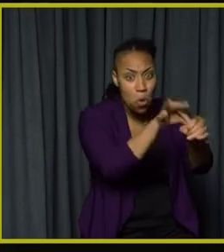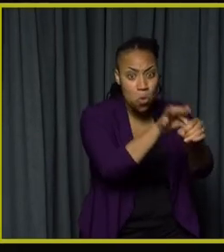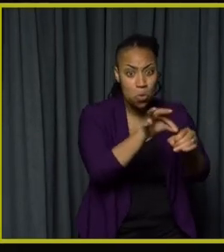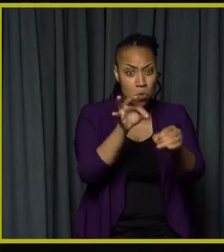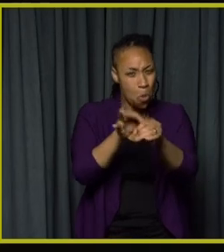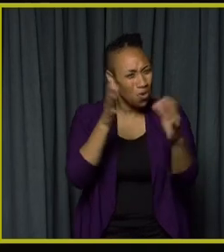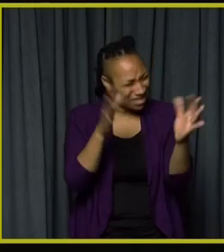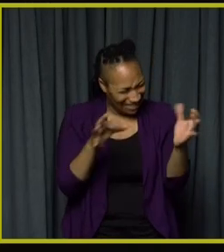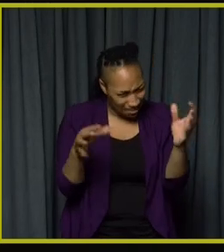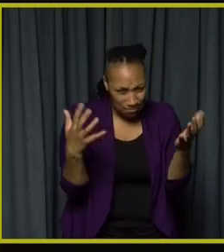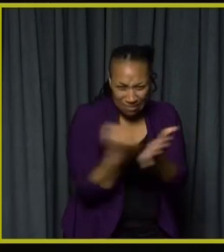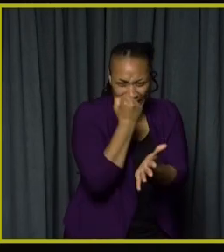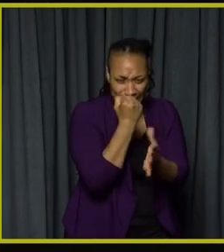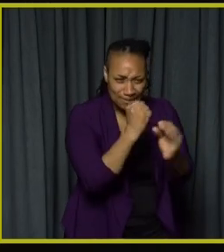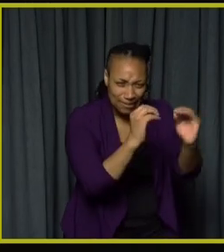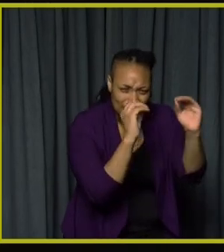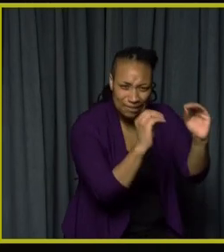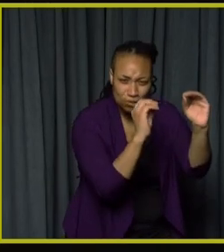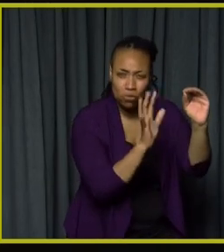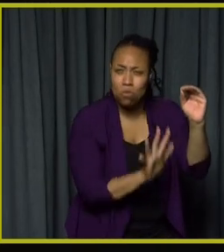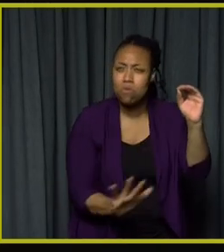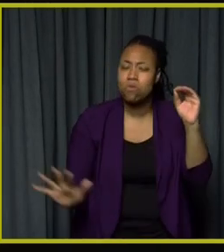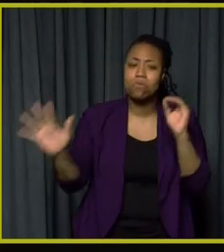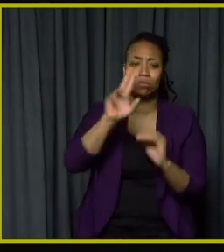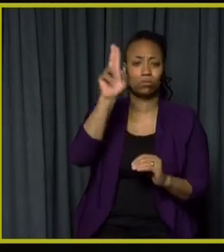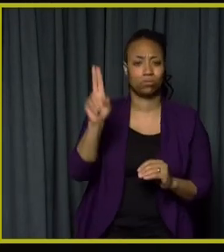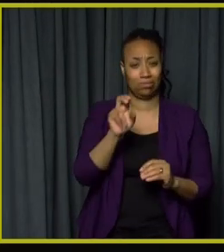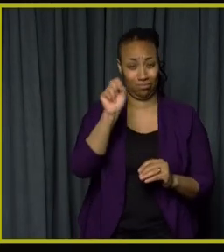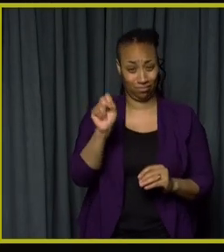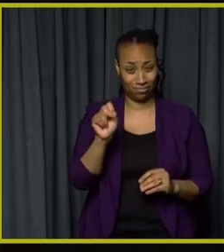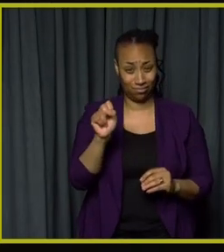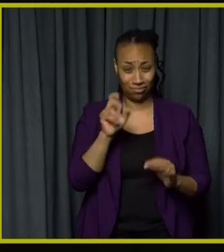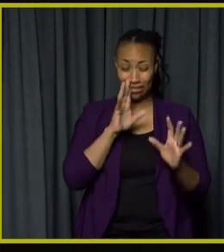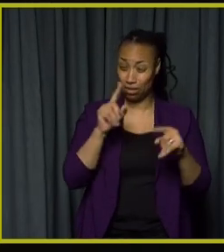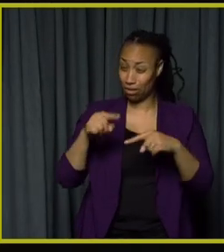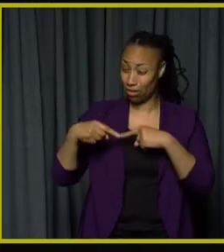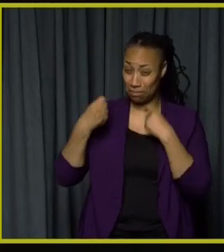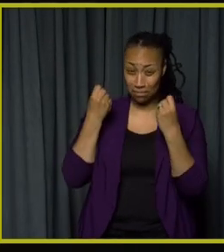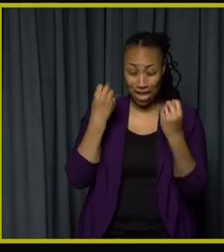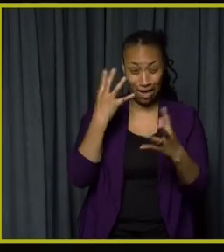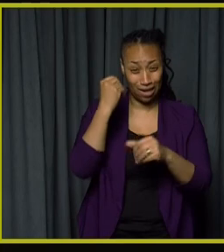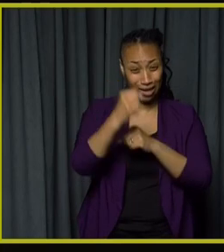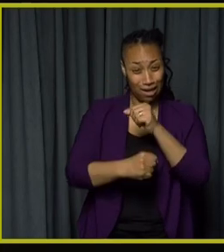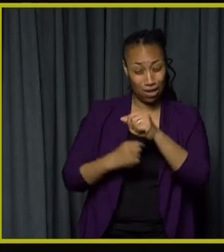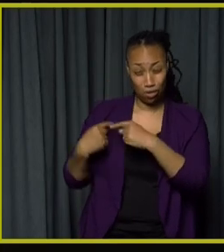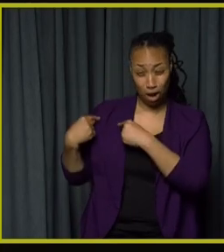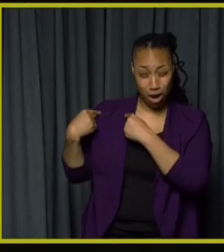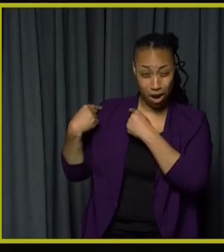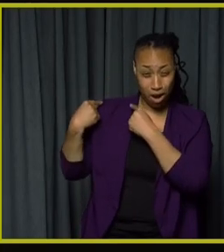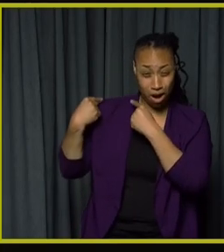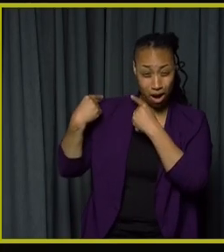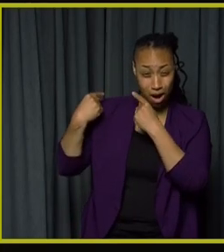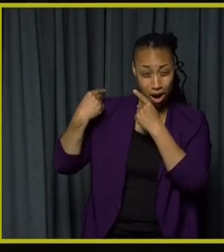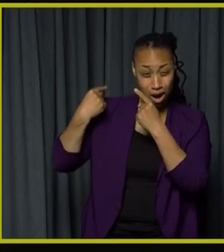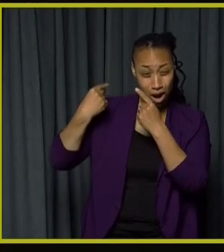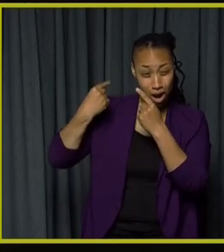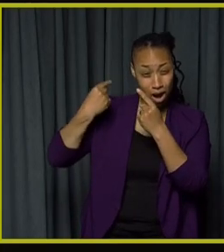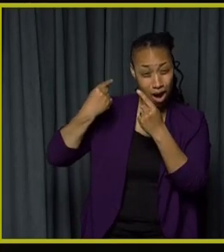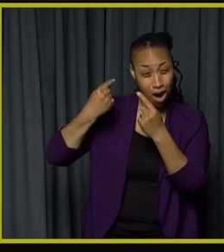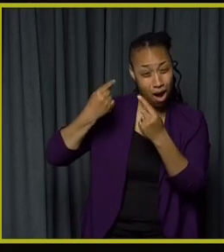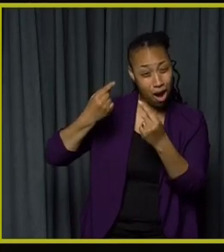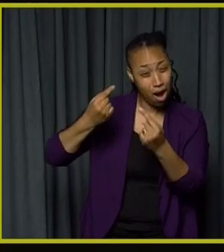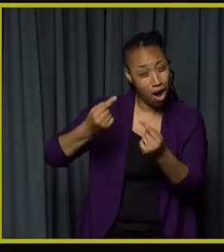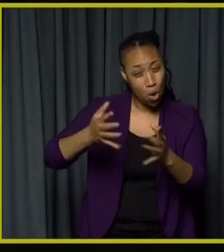on the long train of abuses which had persuaded us that now is the time for transformative